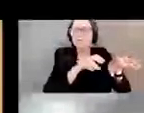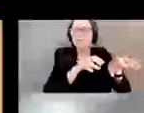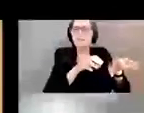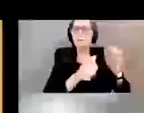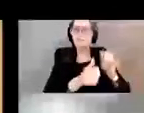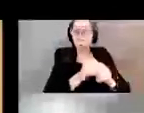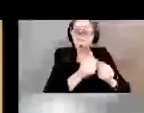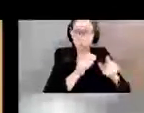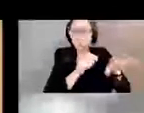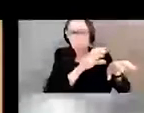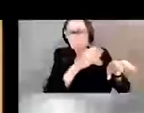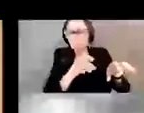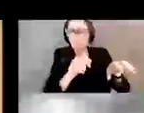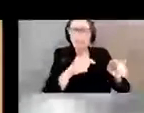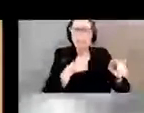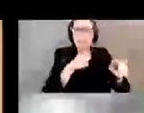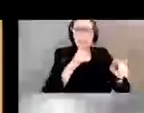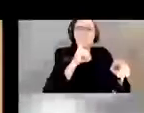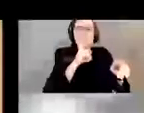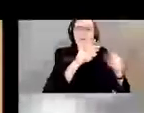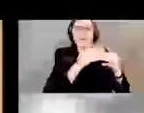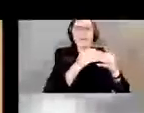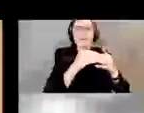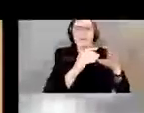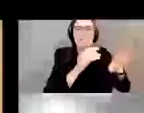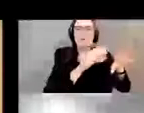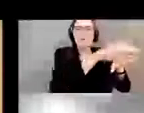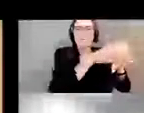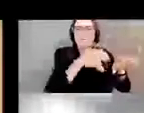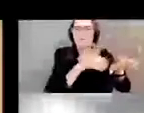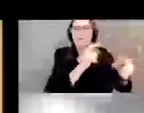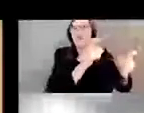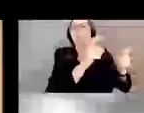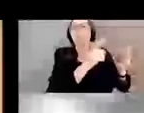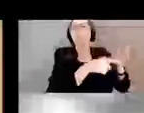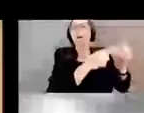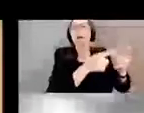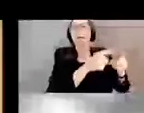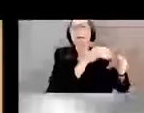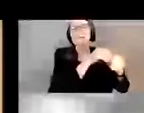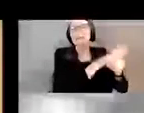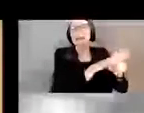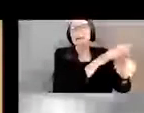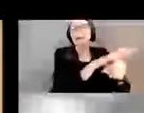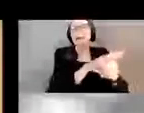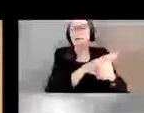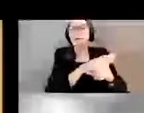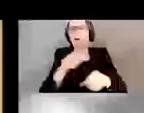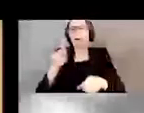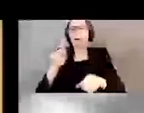traditionally, it is the leaders of those cities, of those tribes, who control what happens inside that territory. And Kabul is